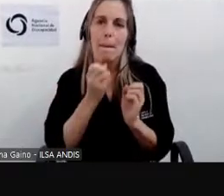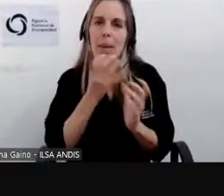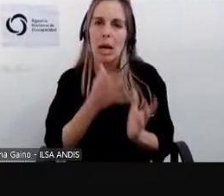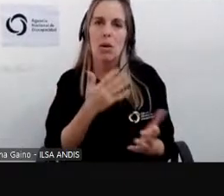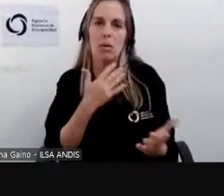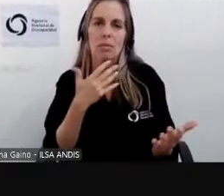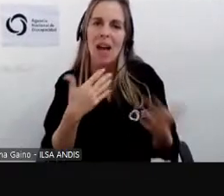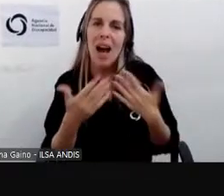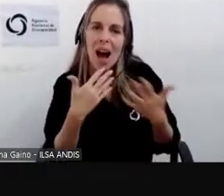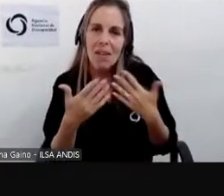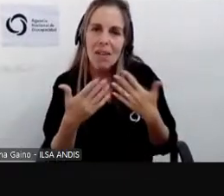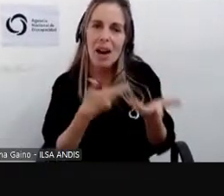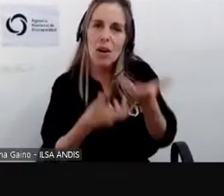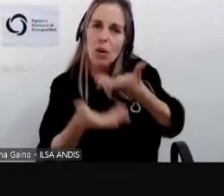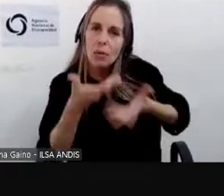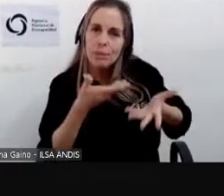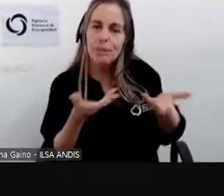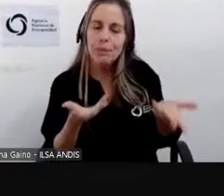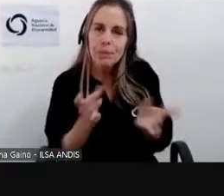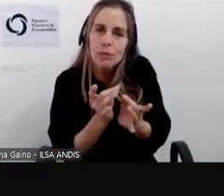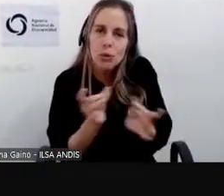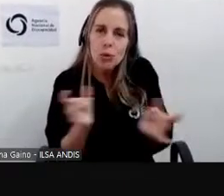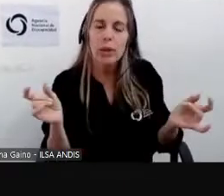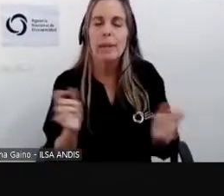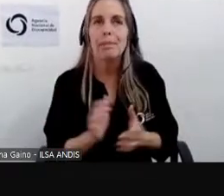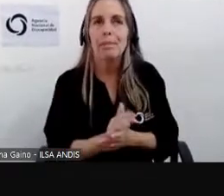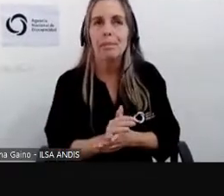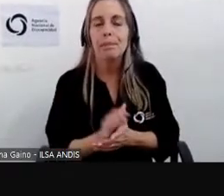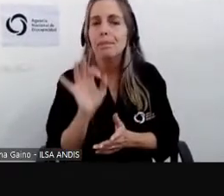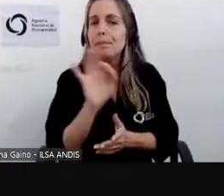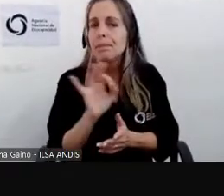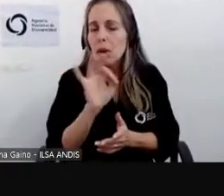might not be the best way of